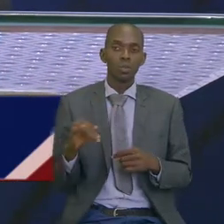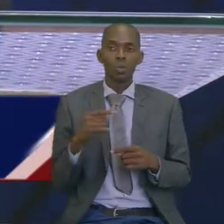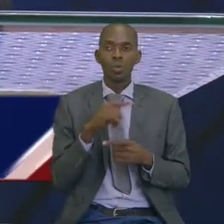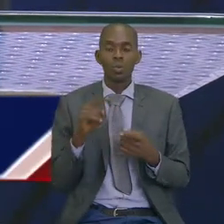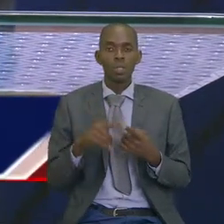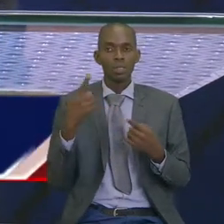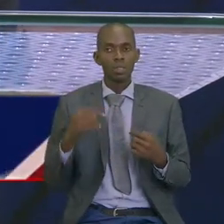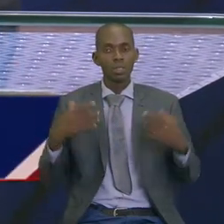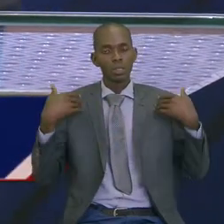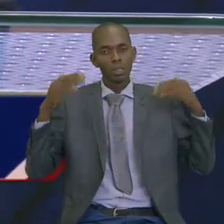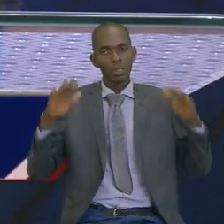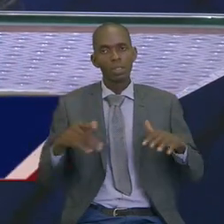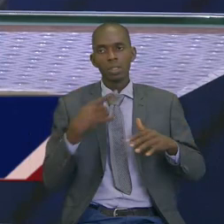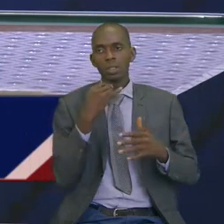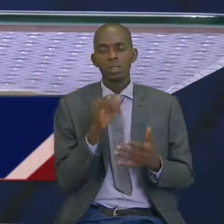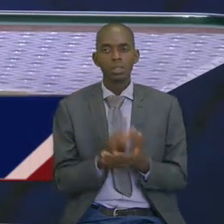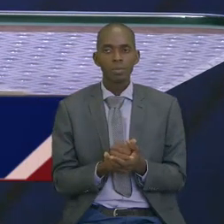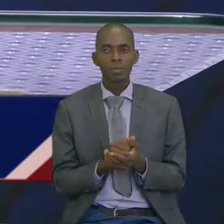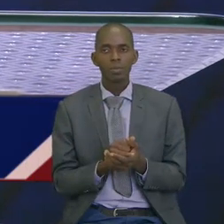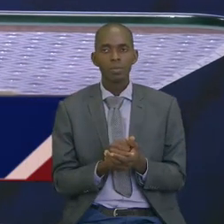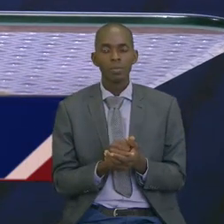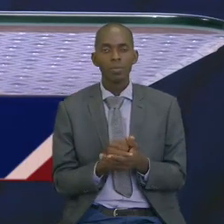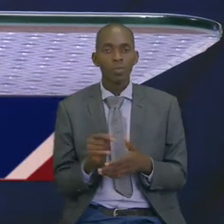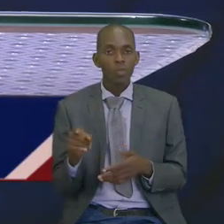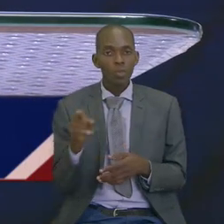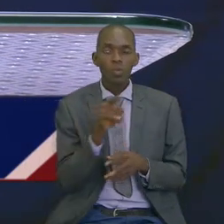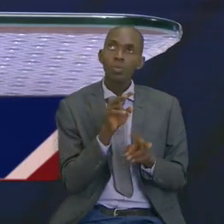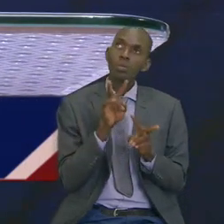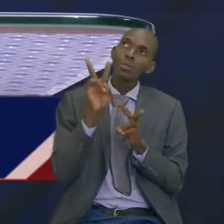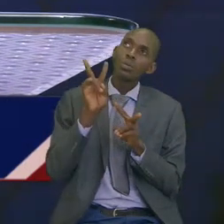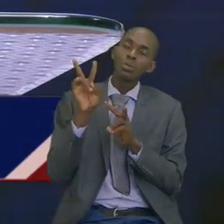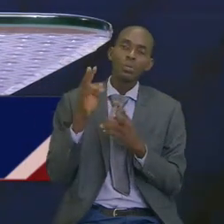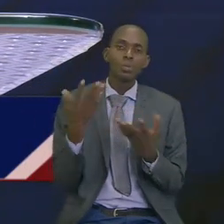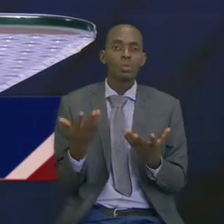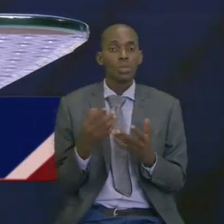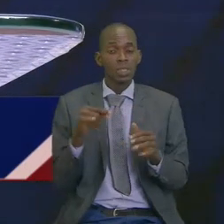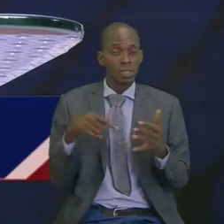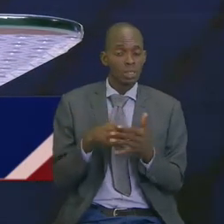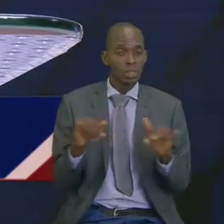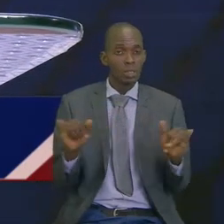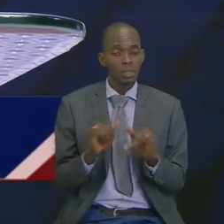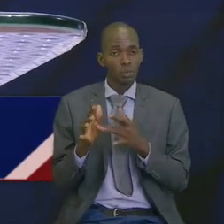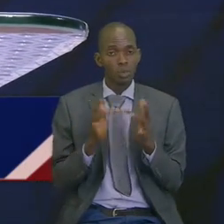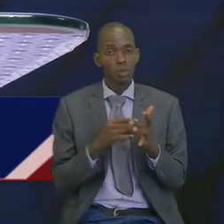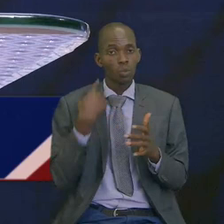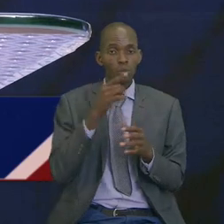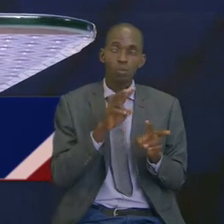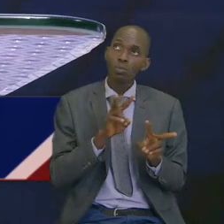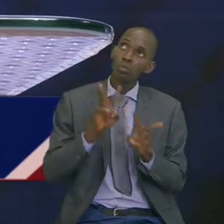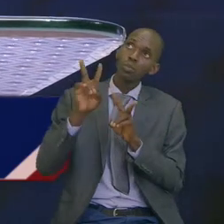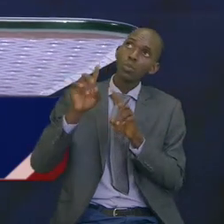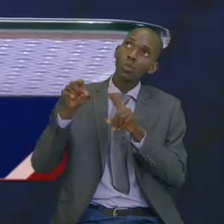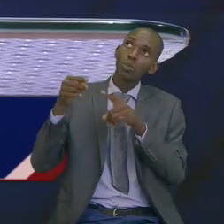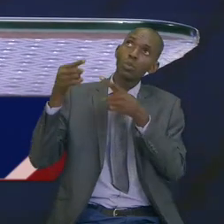ye up here, and you disciples, the same Jesus whom you have seen going to heaven,